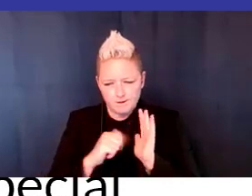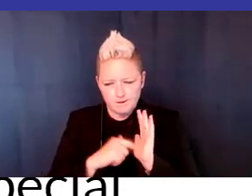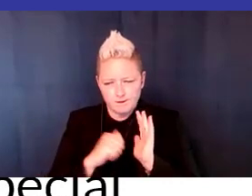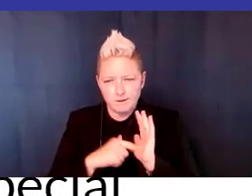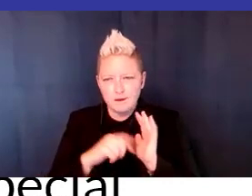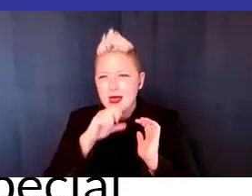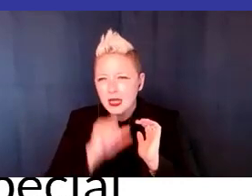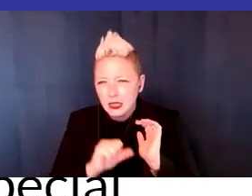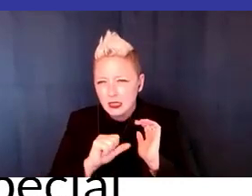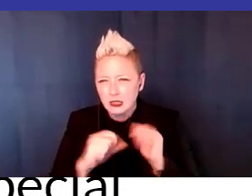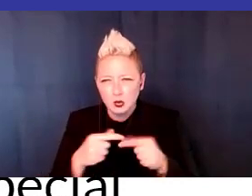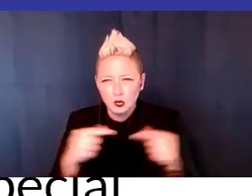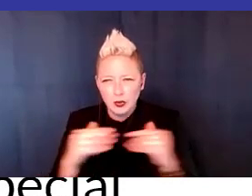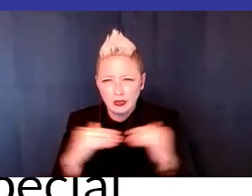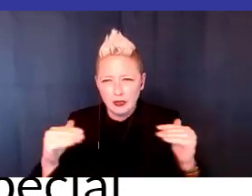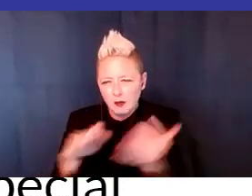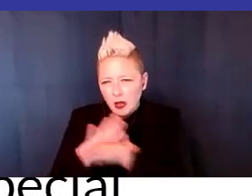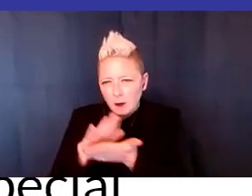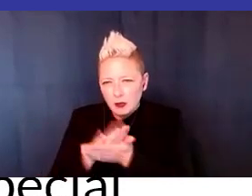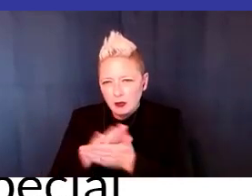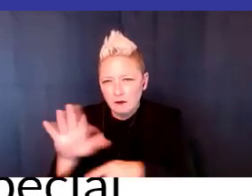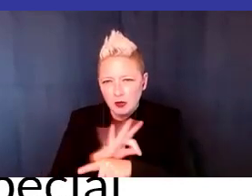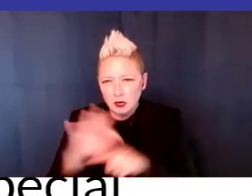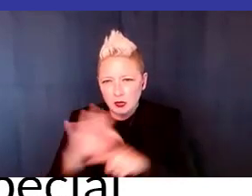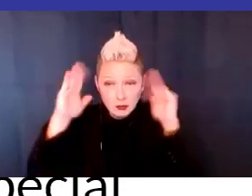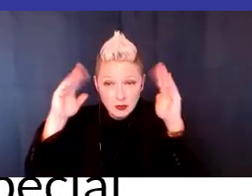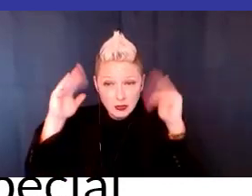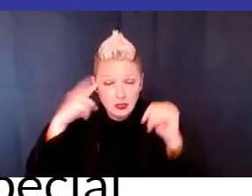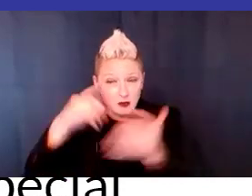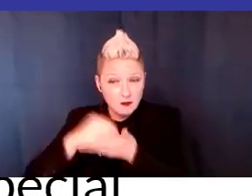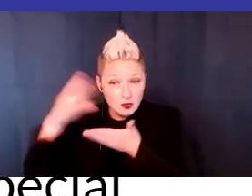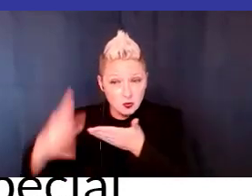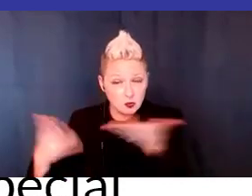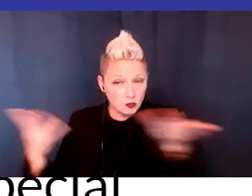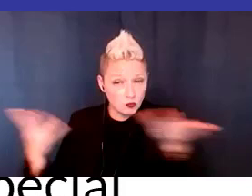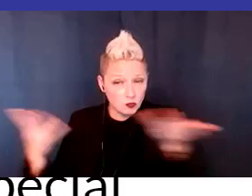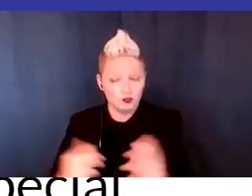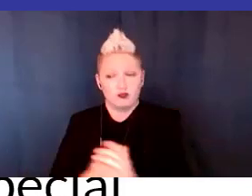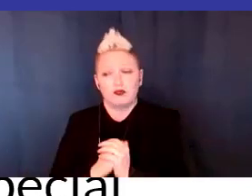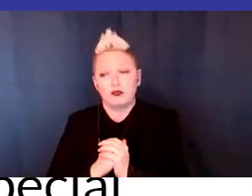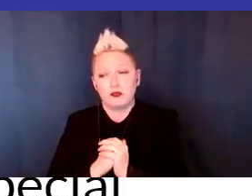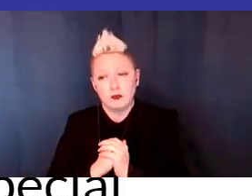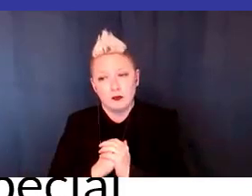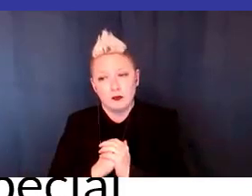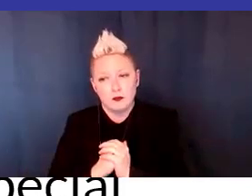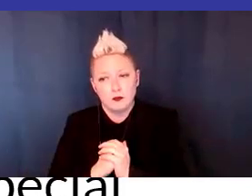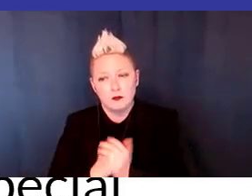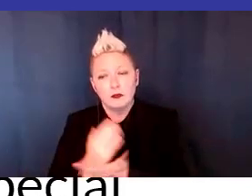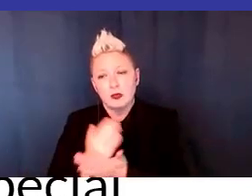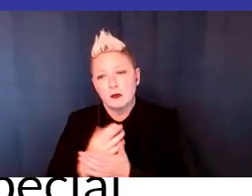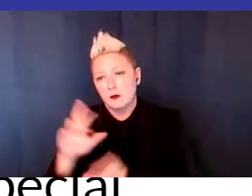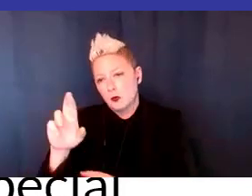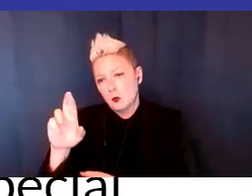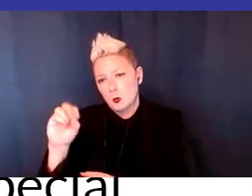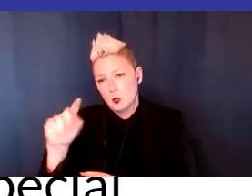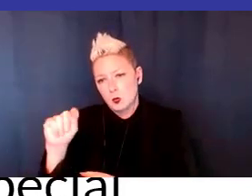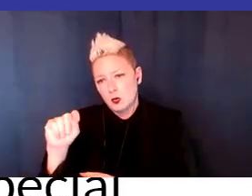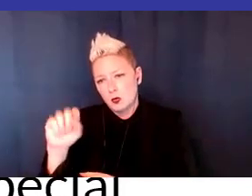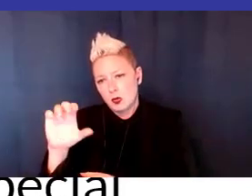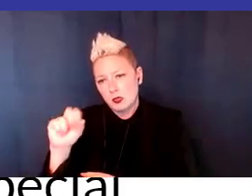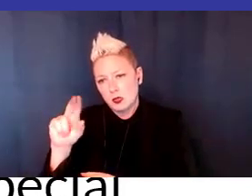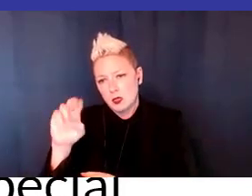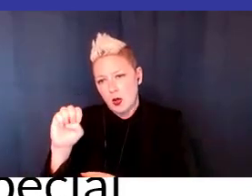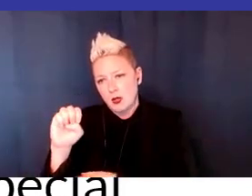or grade level academic and functional expectations of a student, that some of those root cause analysis discussions to